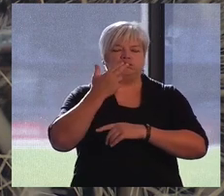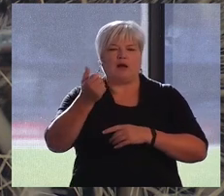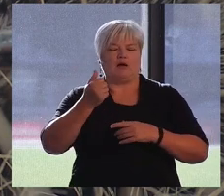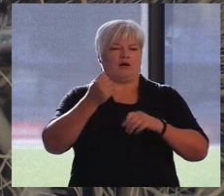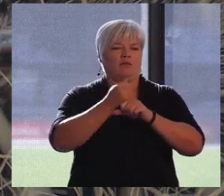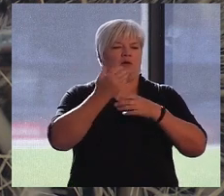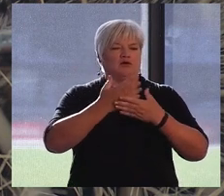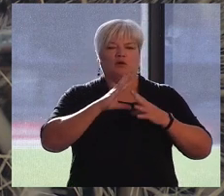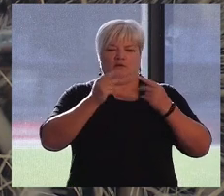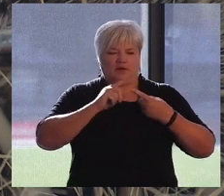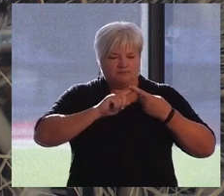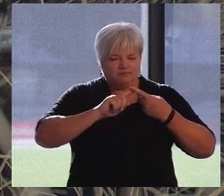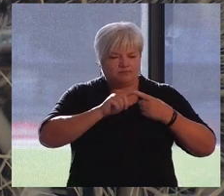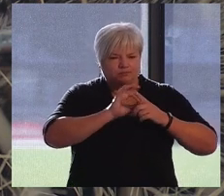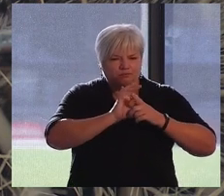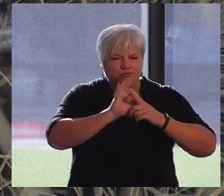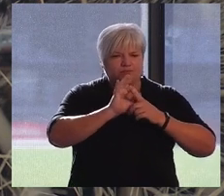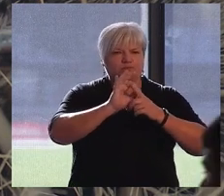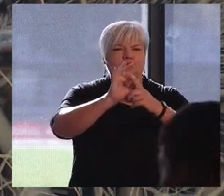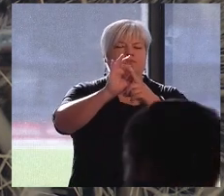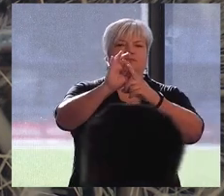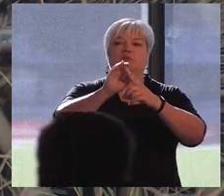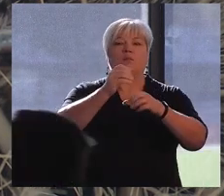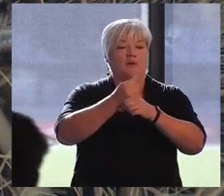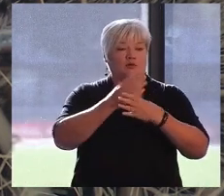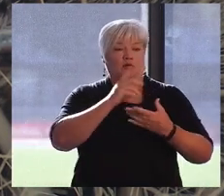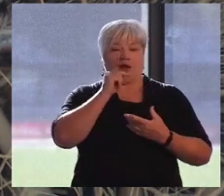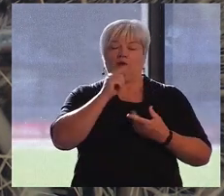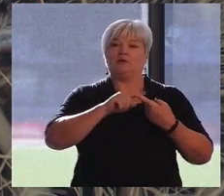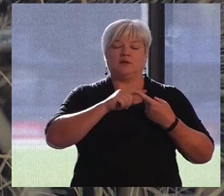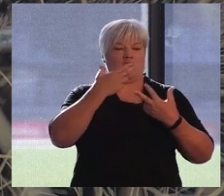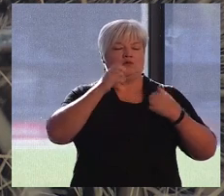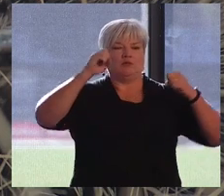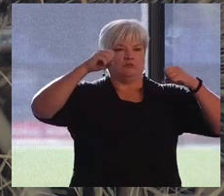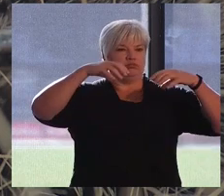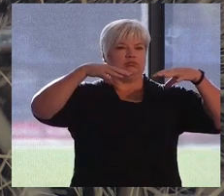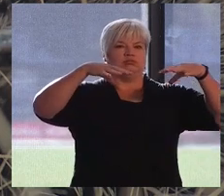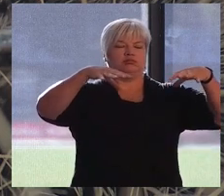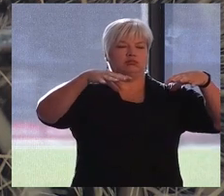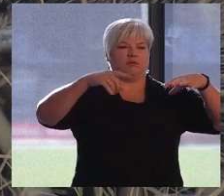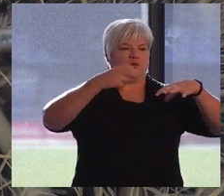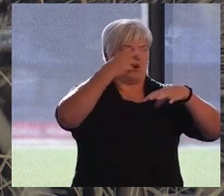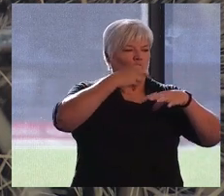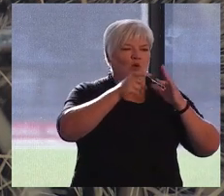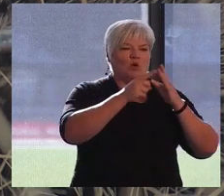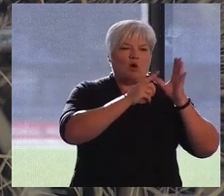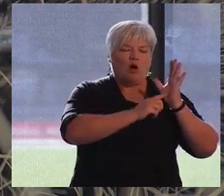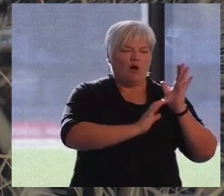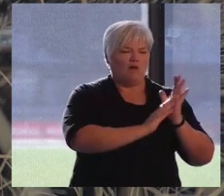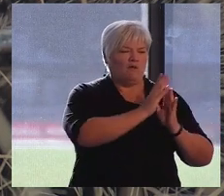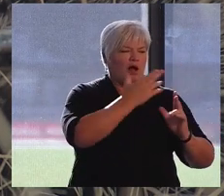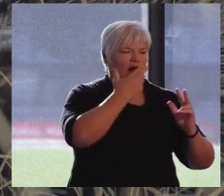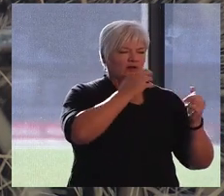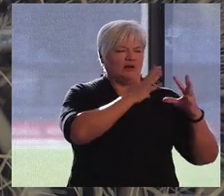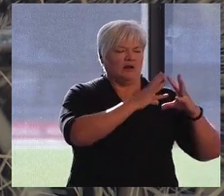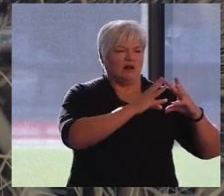progress that we need so that we can keep the lights on as increasingly ageing and unreliable coal-fired power exits the grid. We